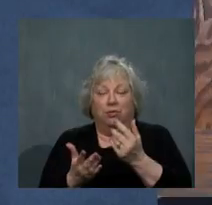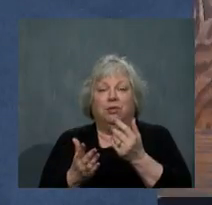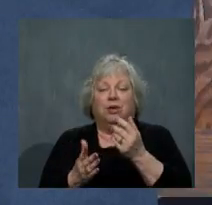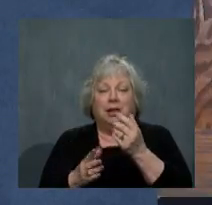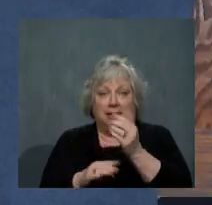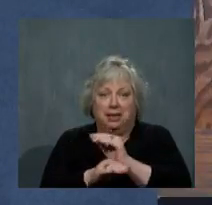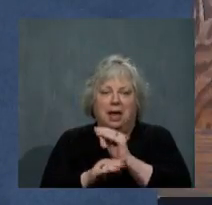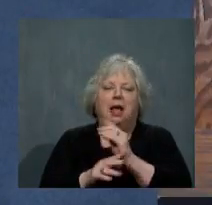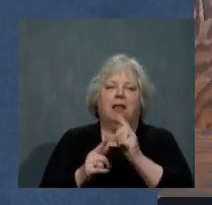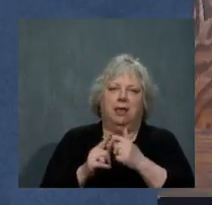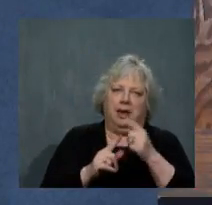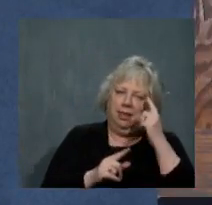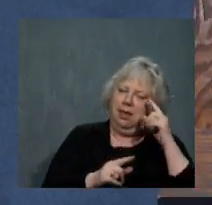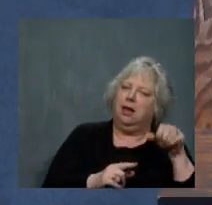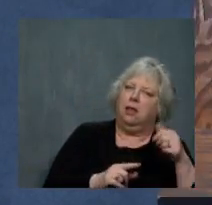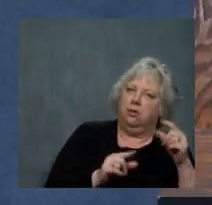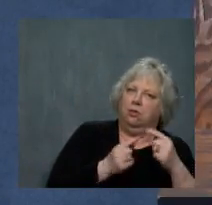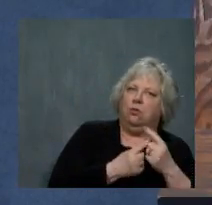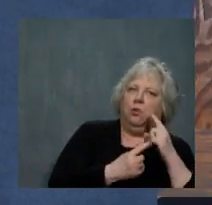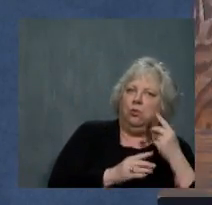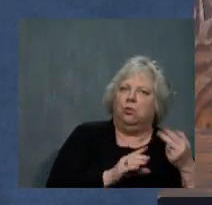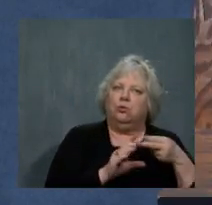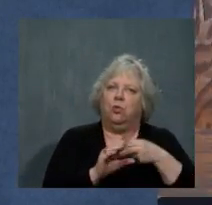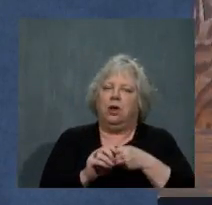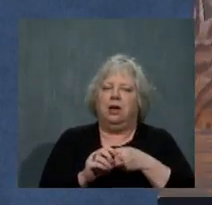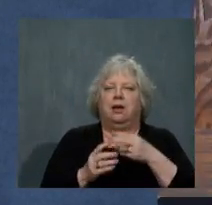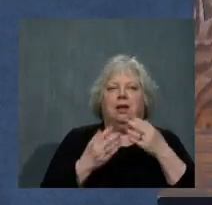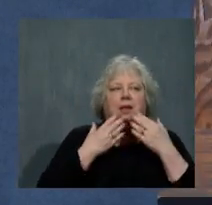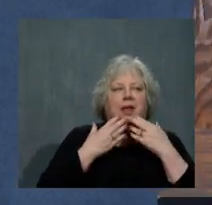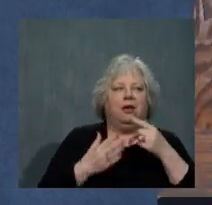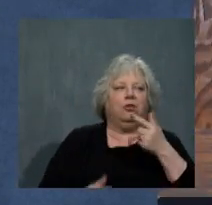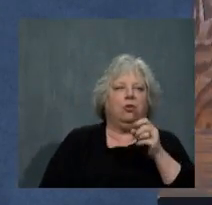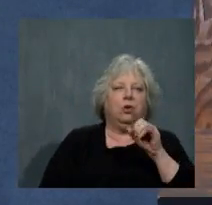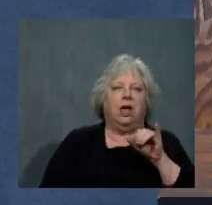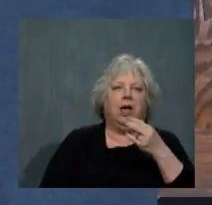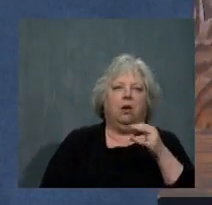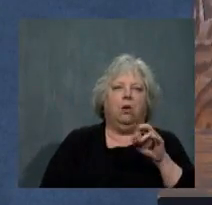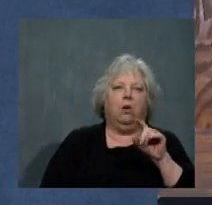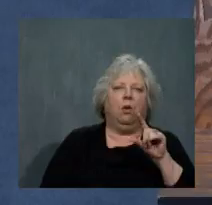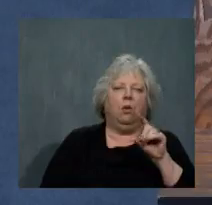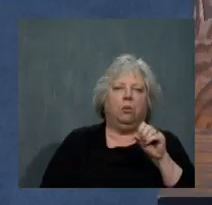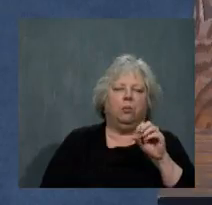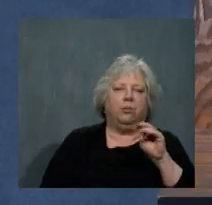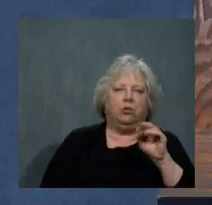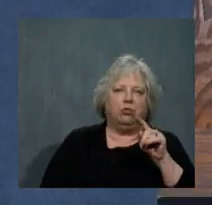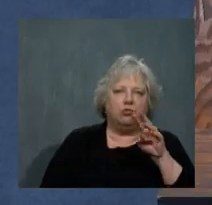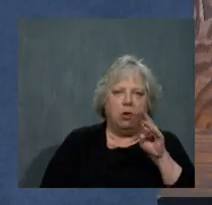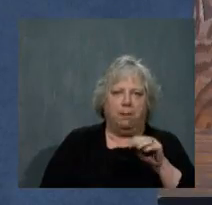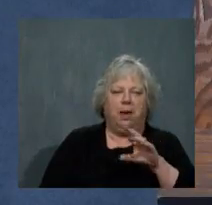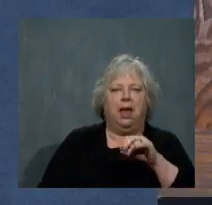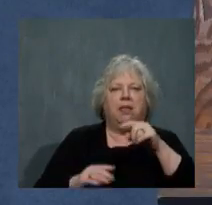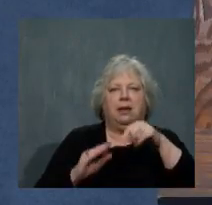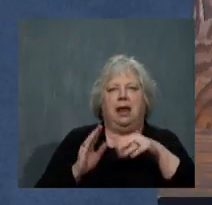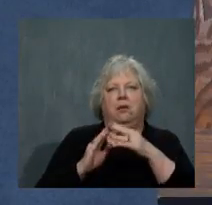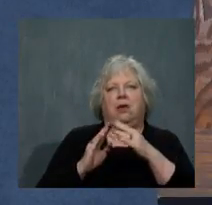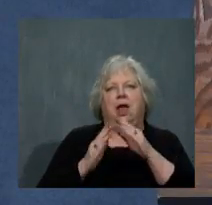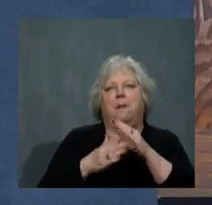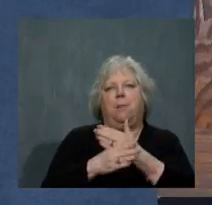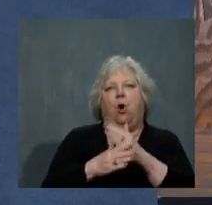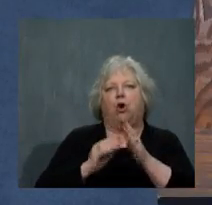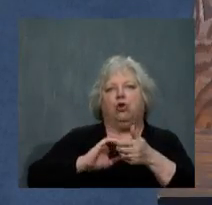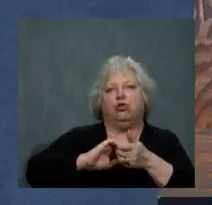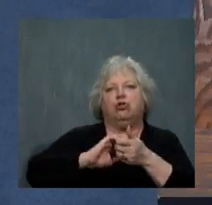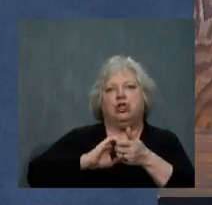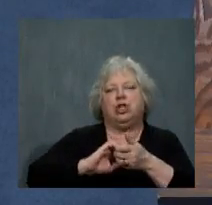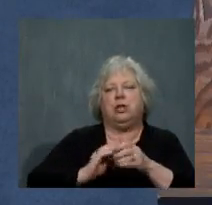anticipate other groups will step up thanks to the efforts of Gabe Holmstrom and the Downtown Partnership for which he works. They have done a lot